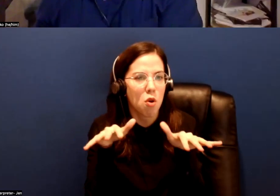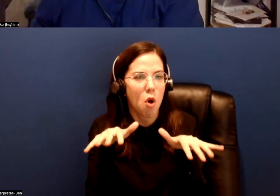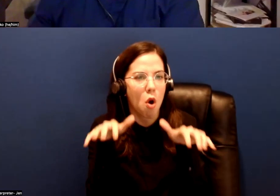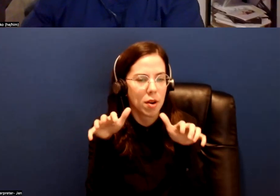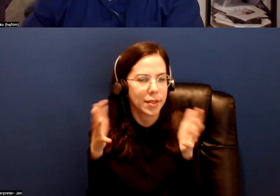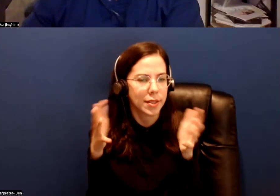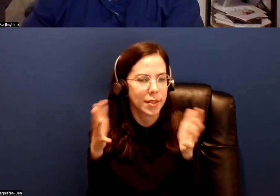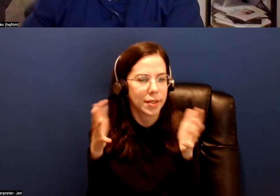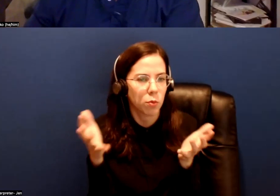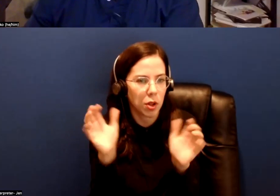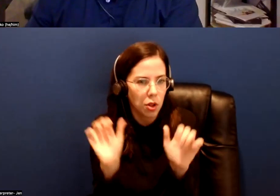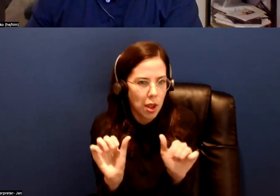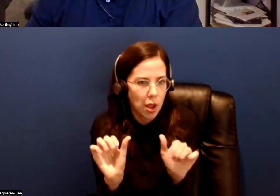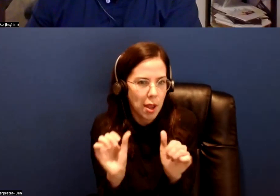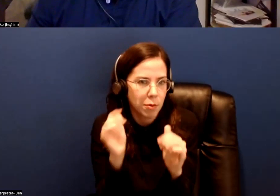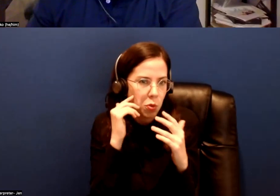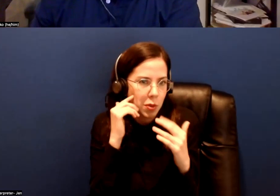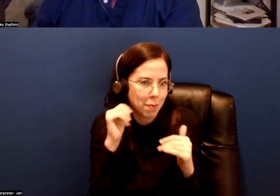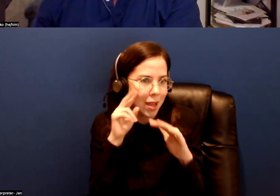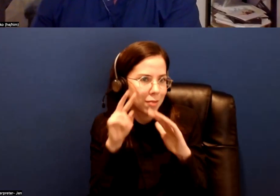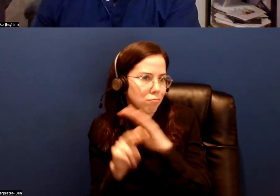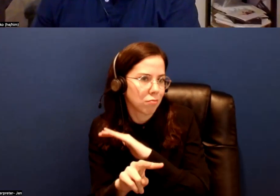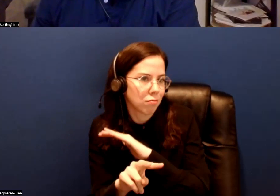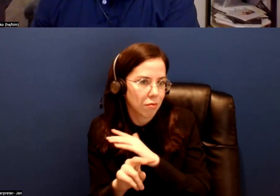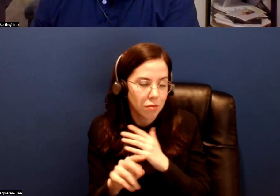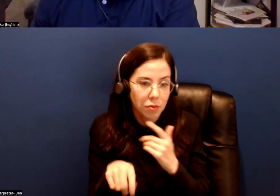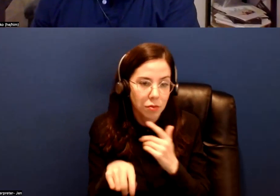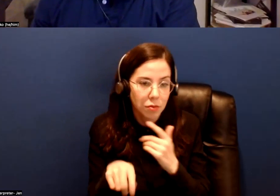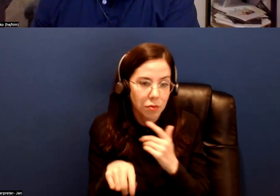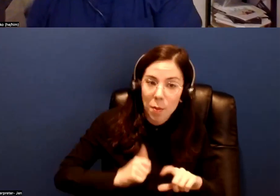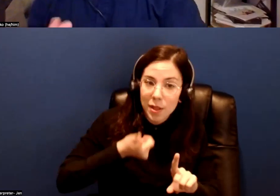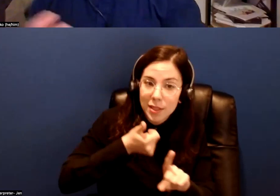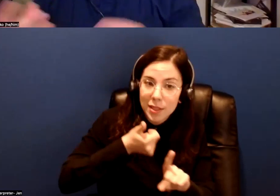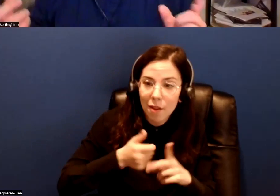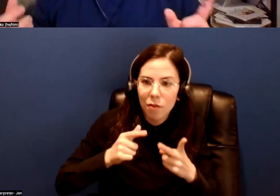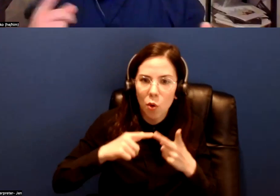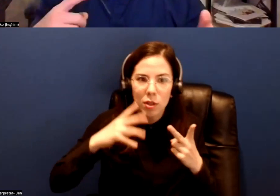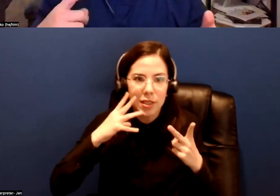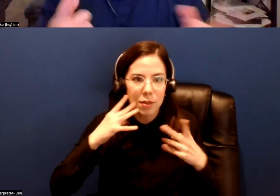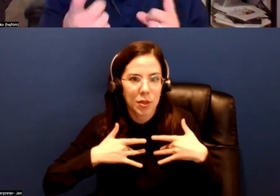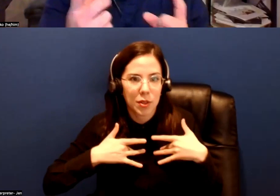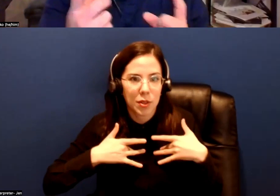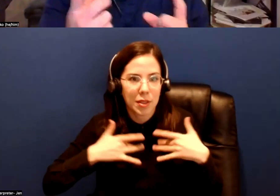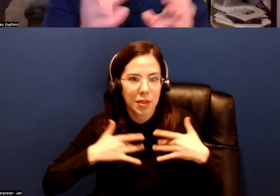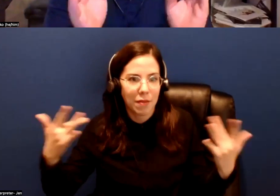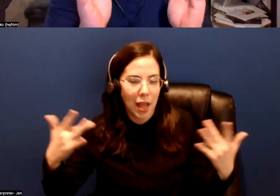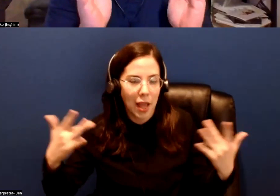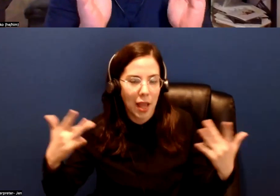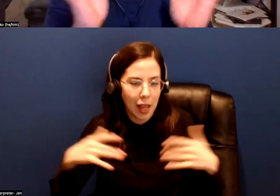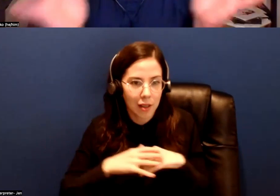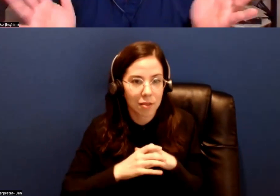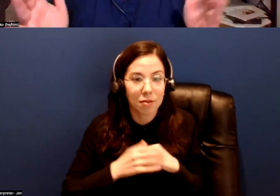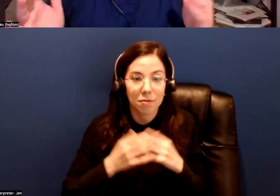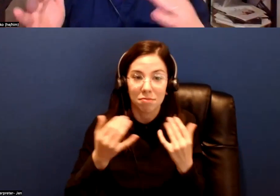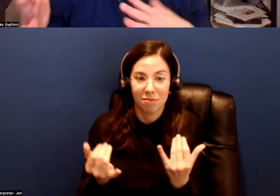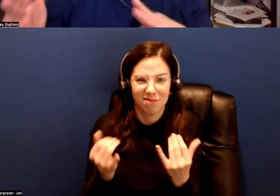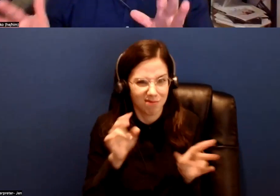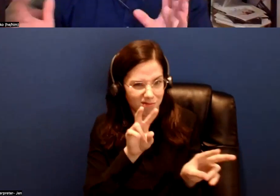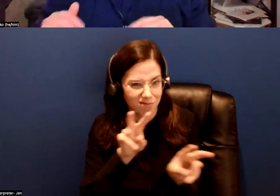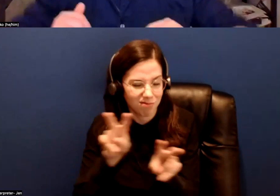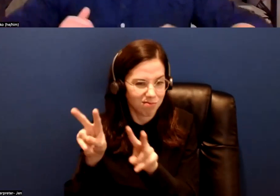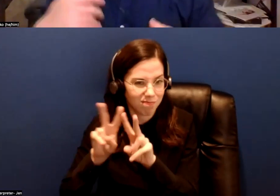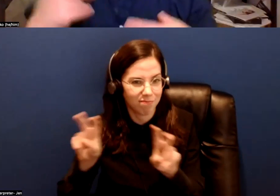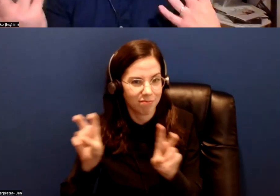anticipate, whether it's from a particular piece or the experience of event. And then when you're looking at a piece of content, once something has been